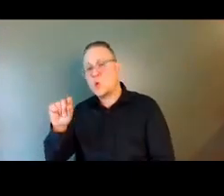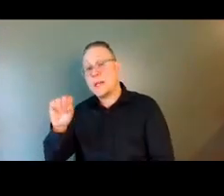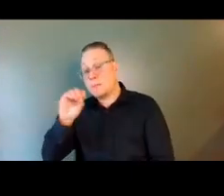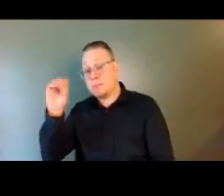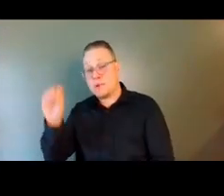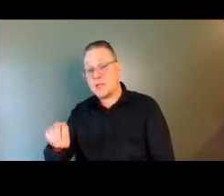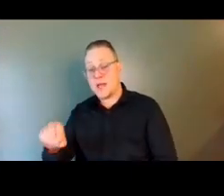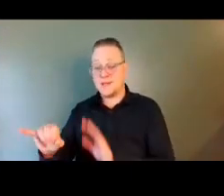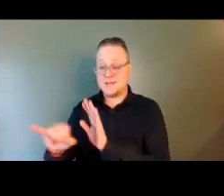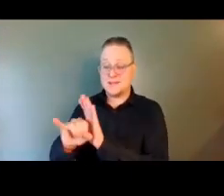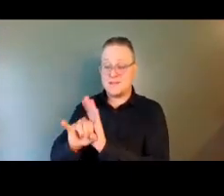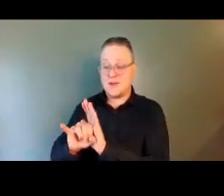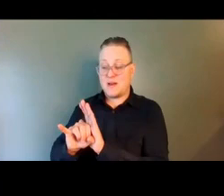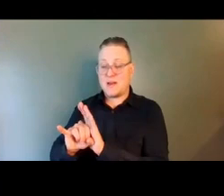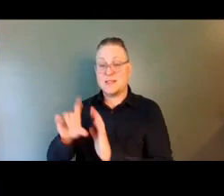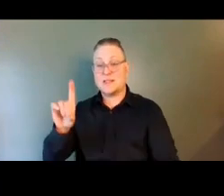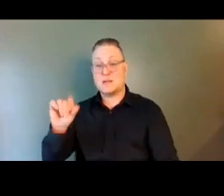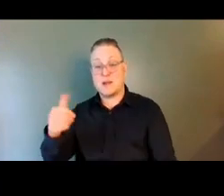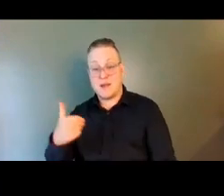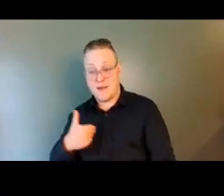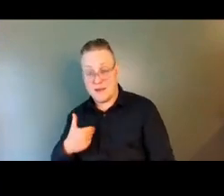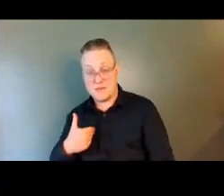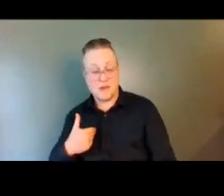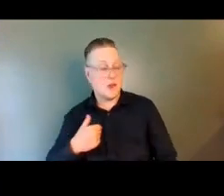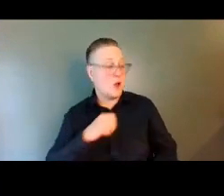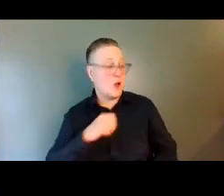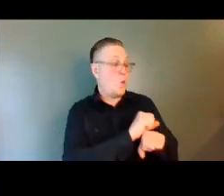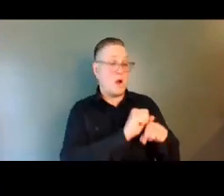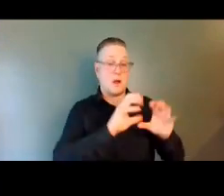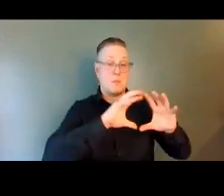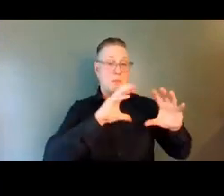that identify living with a disability, and we are nowhere near a 20%